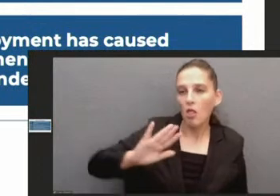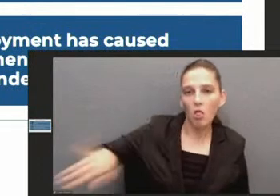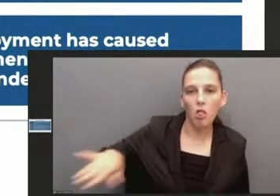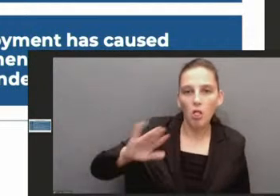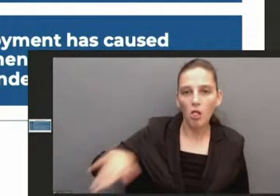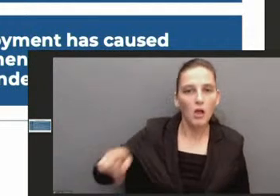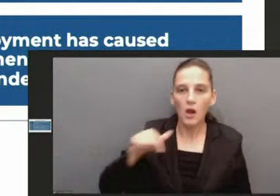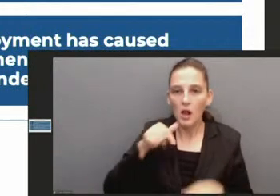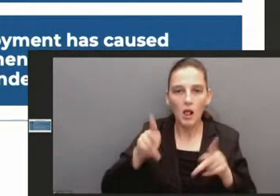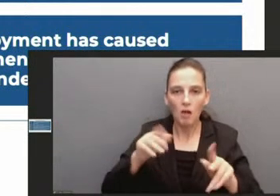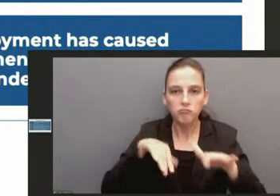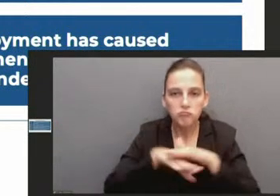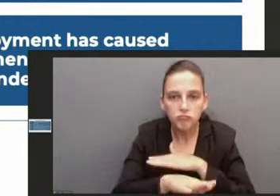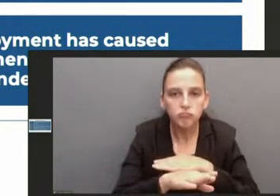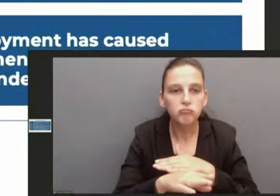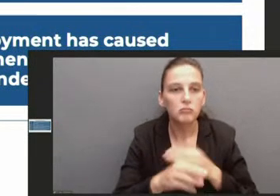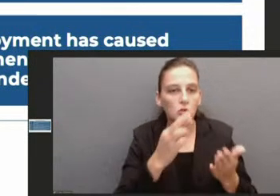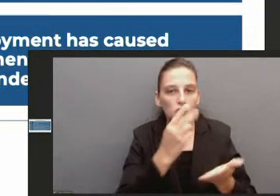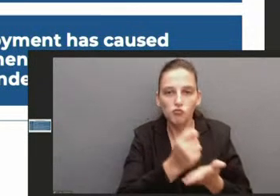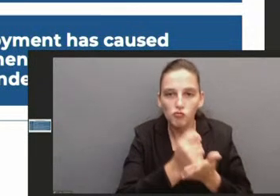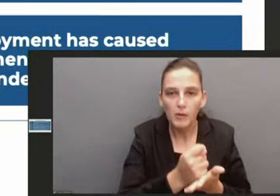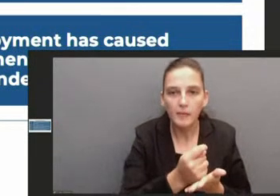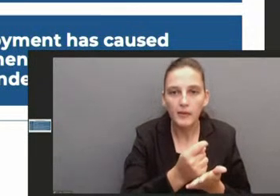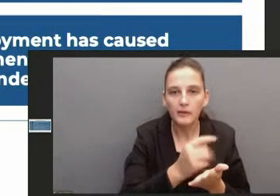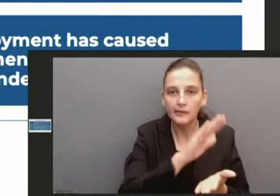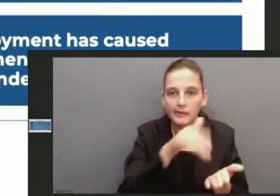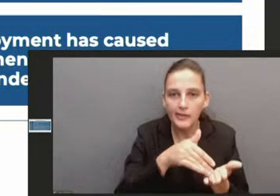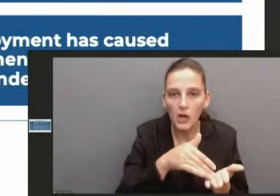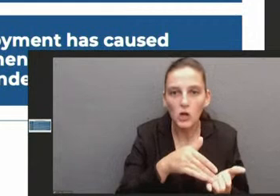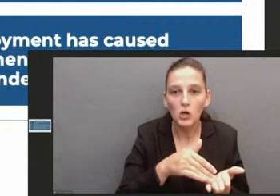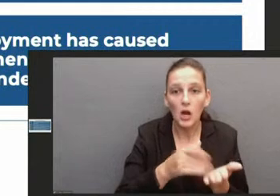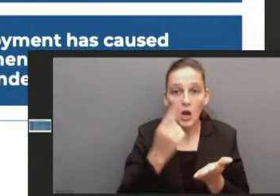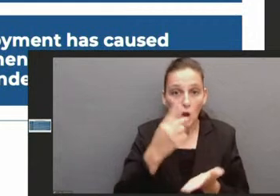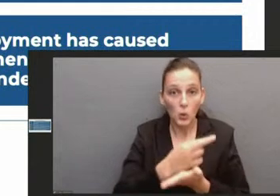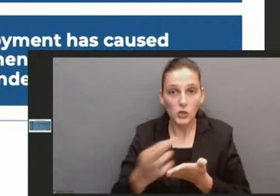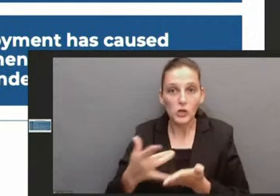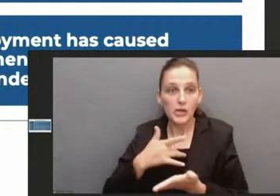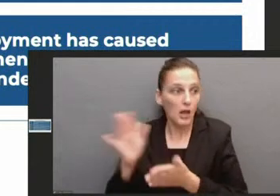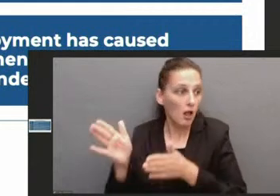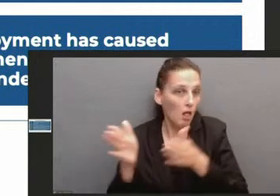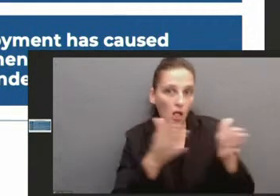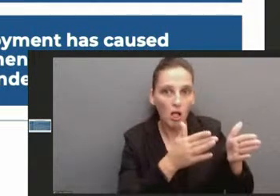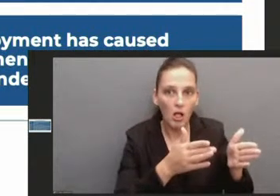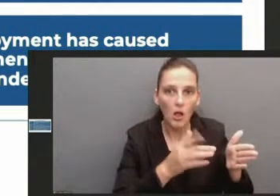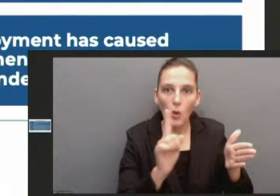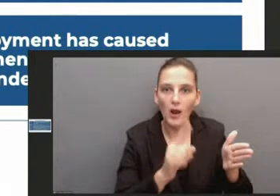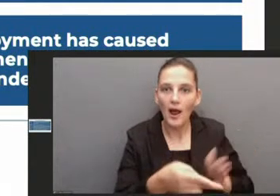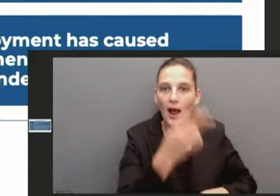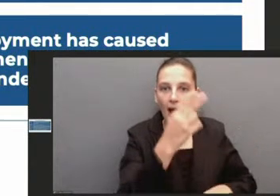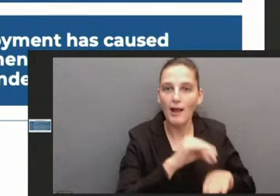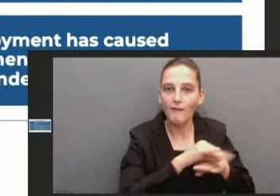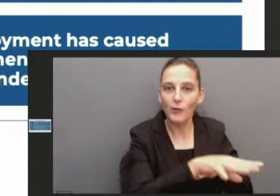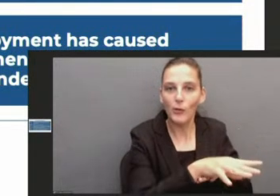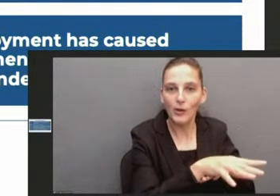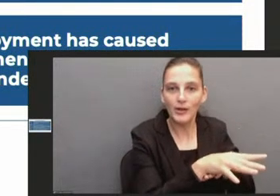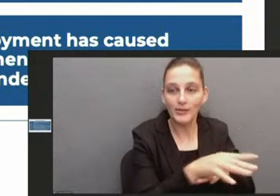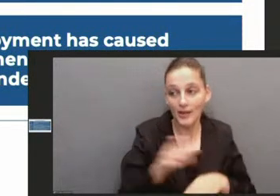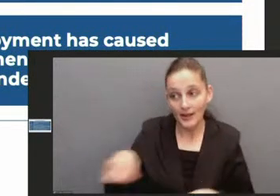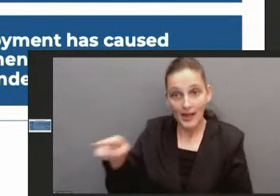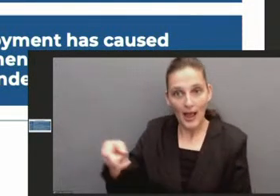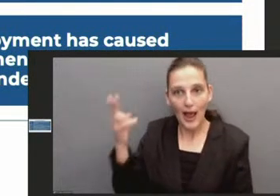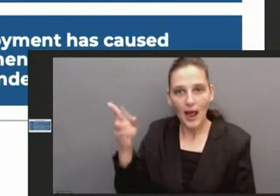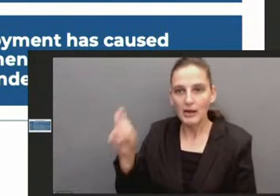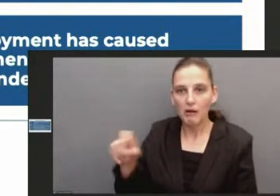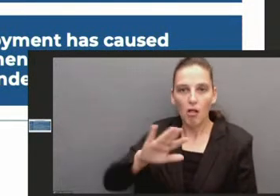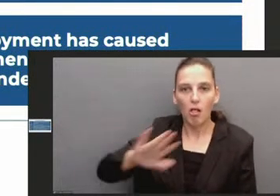and the resources seemed to be given to the areas with highest level of influence instead of the highest level of need.